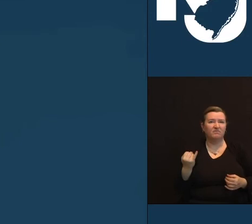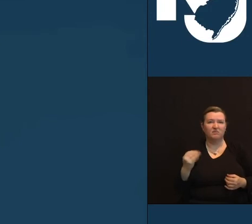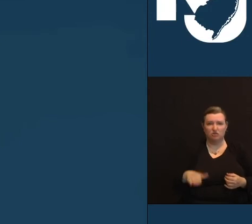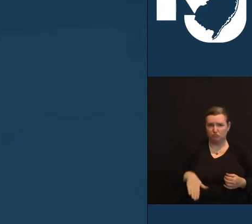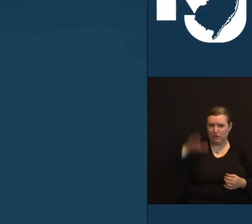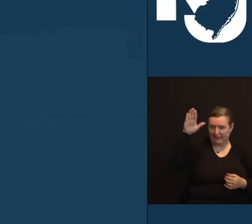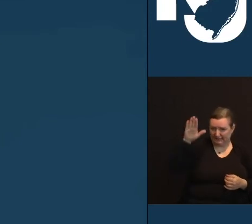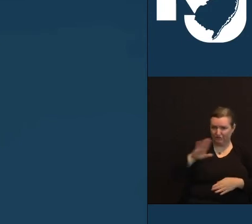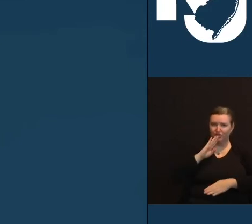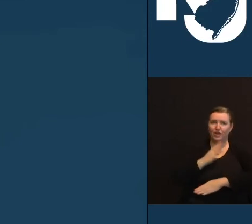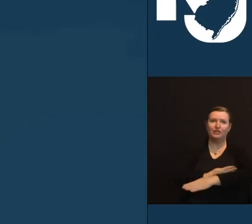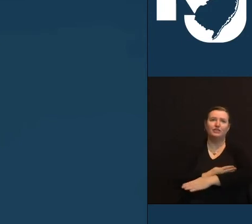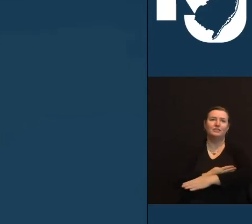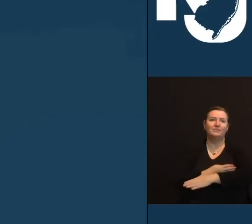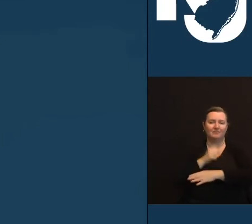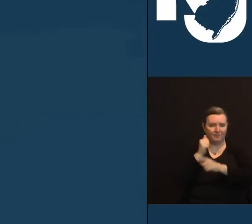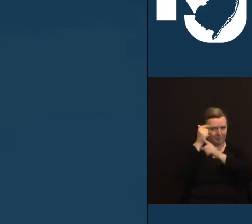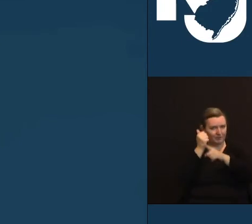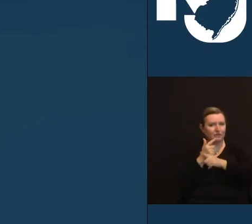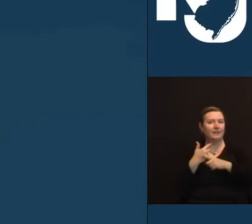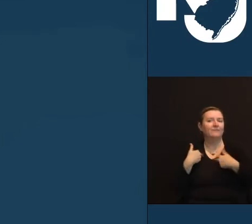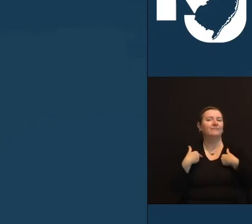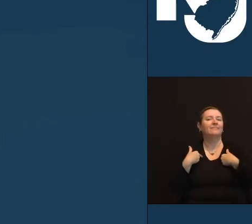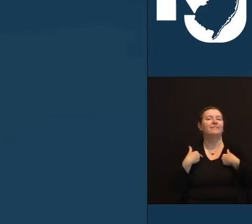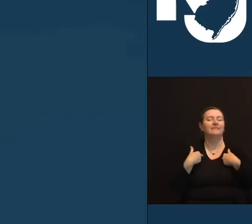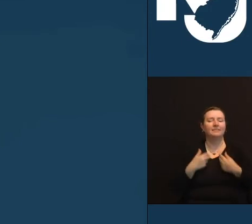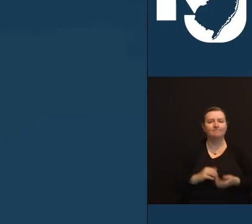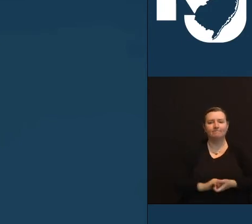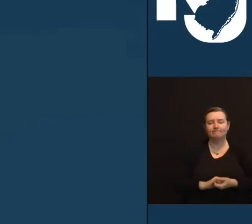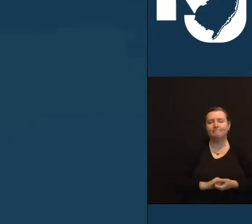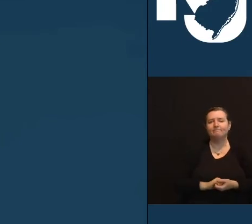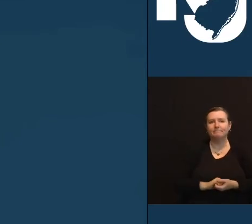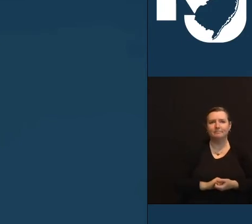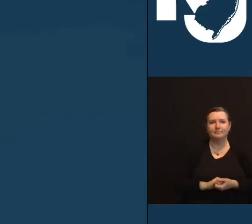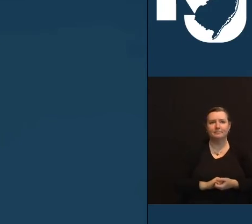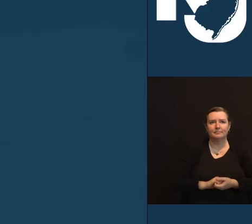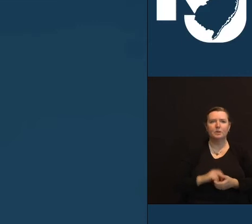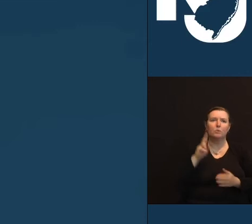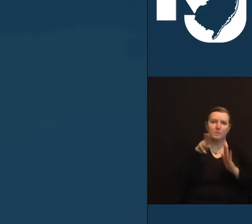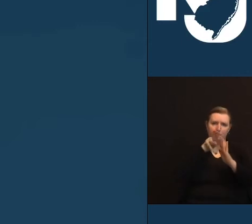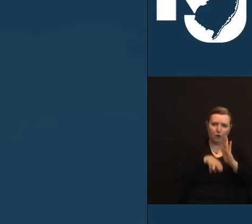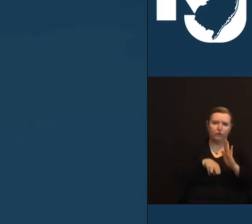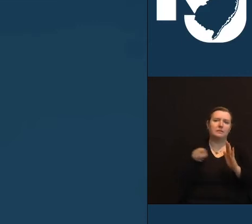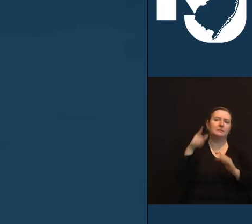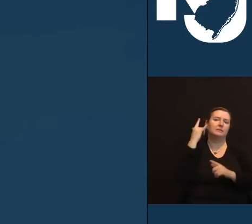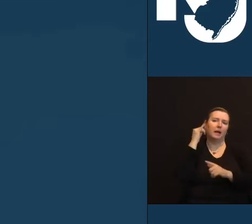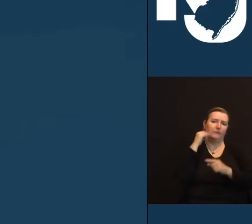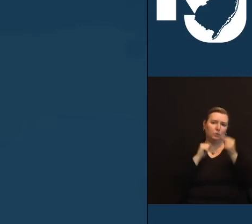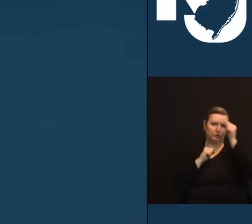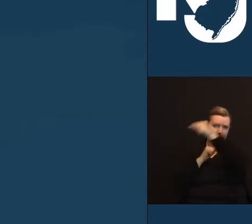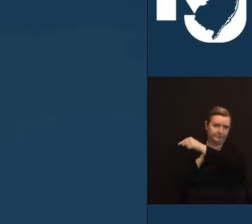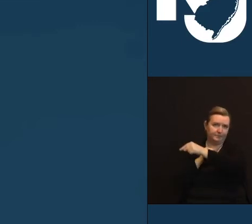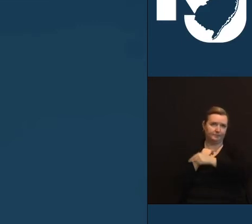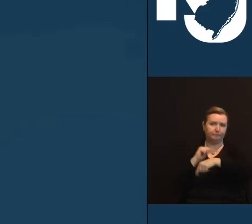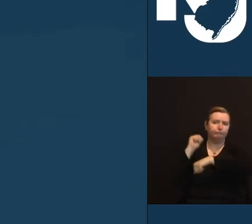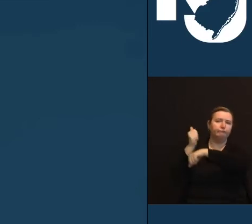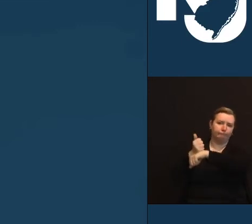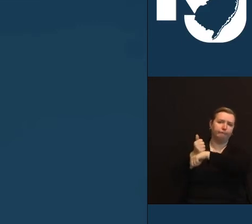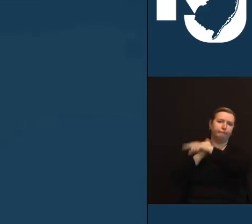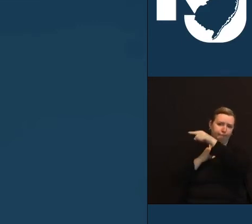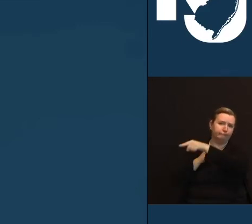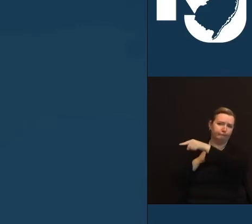siblings Brian, Danielle, and Janet. Kellyanne will be buried in California, where she was based out of and where